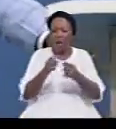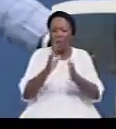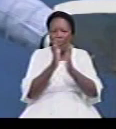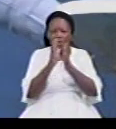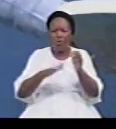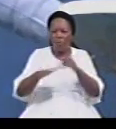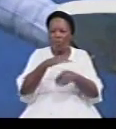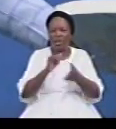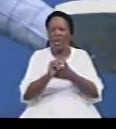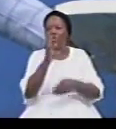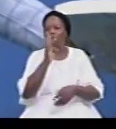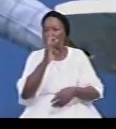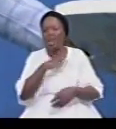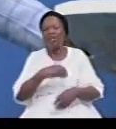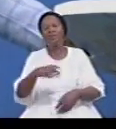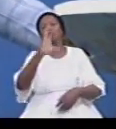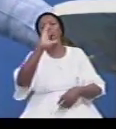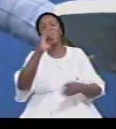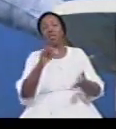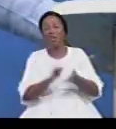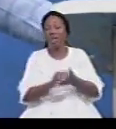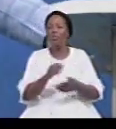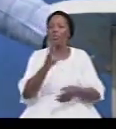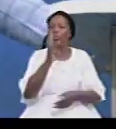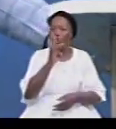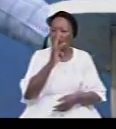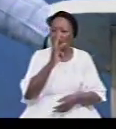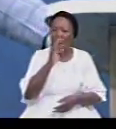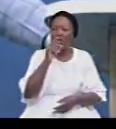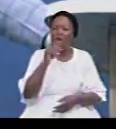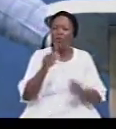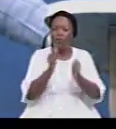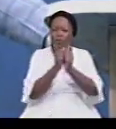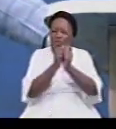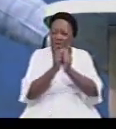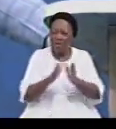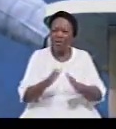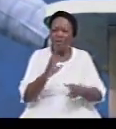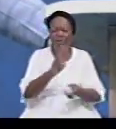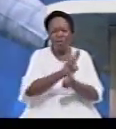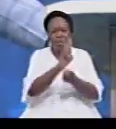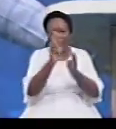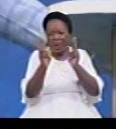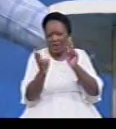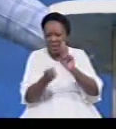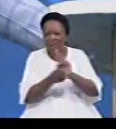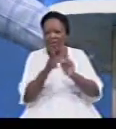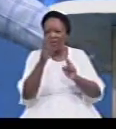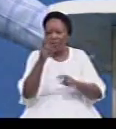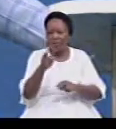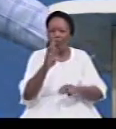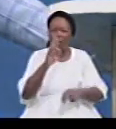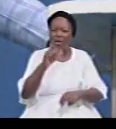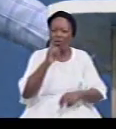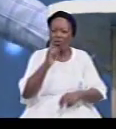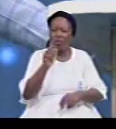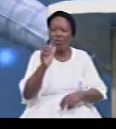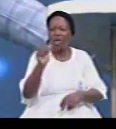water and drinking that water without repentance, you are not an